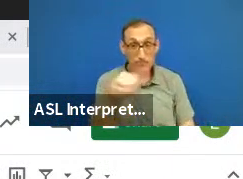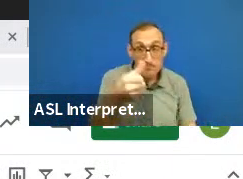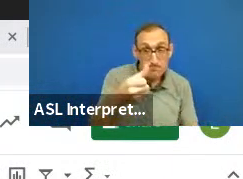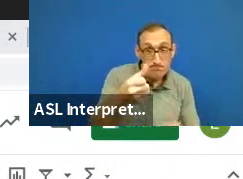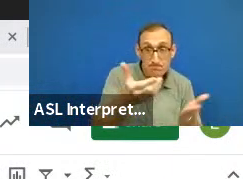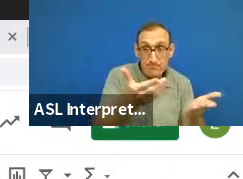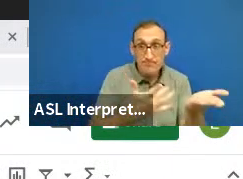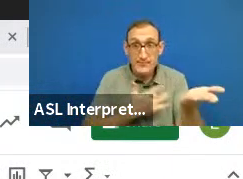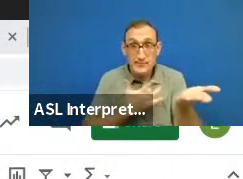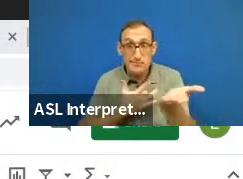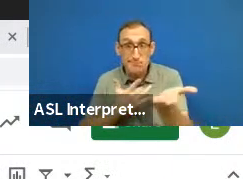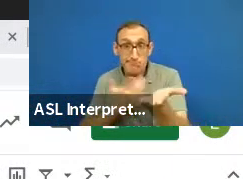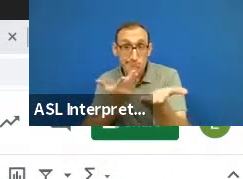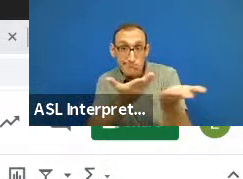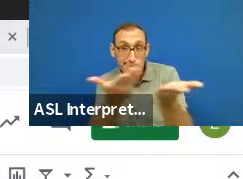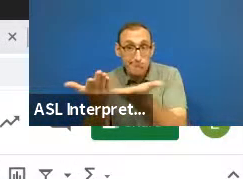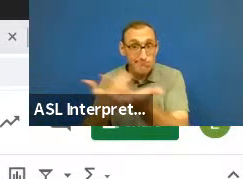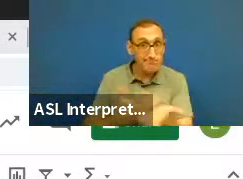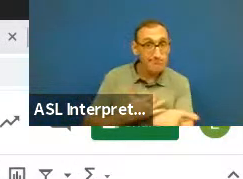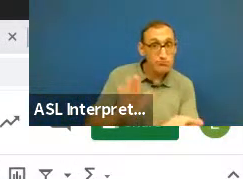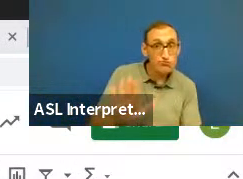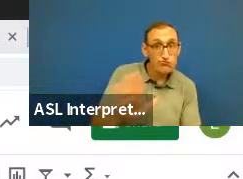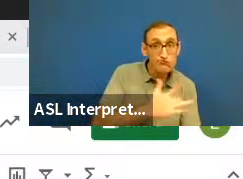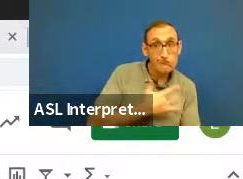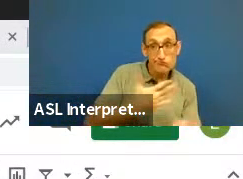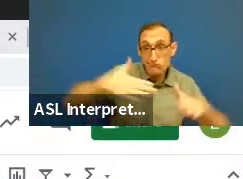from people who have not shared already?